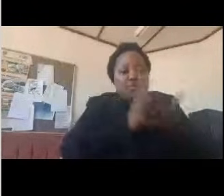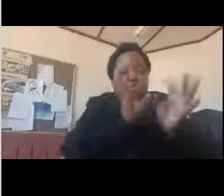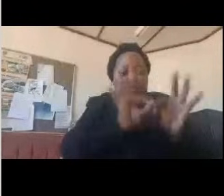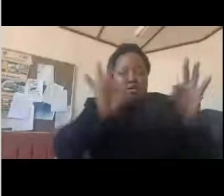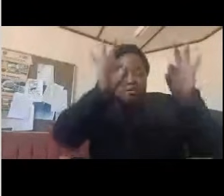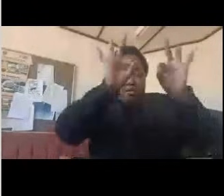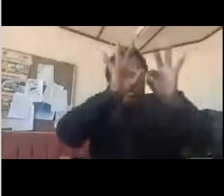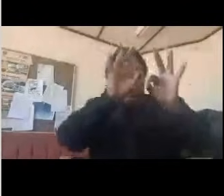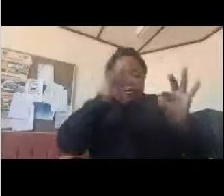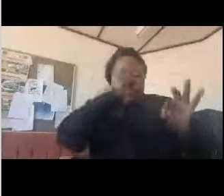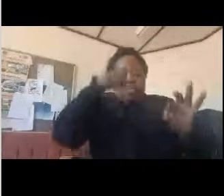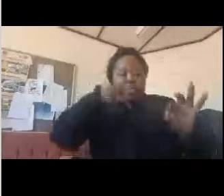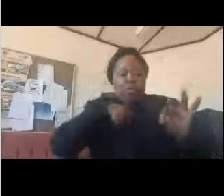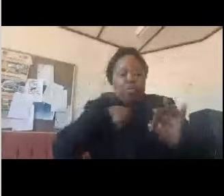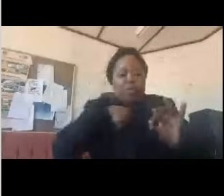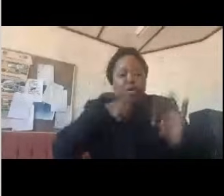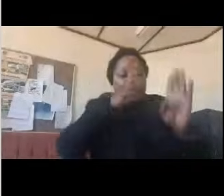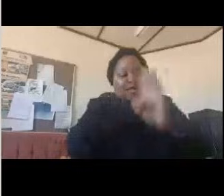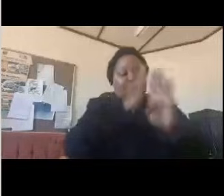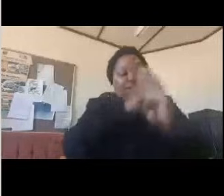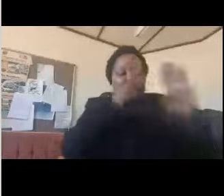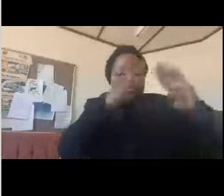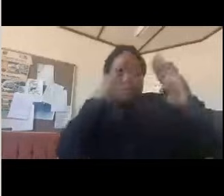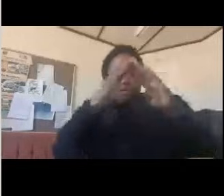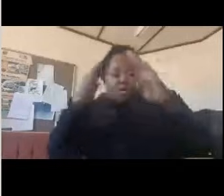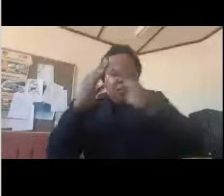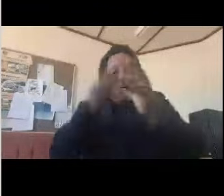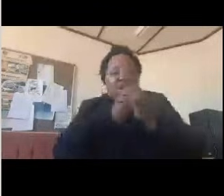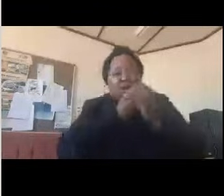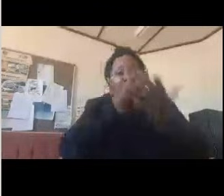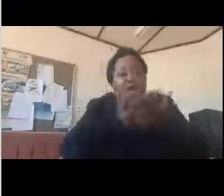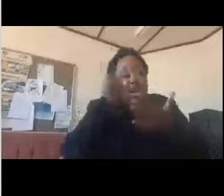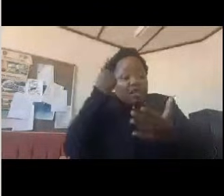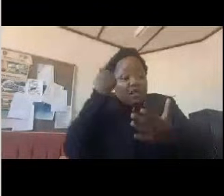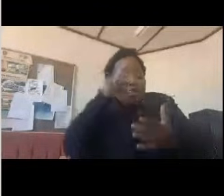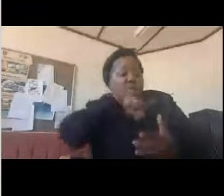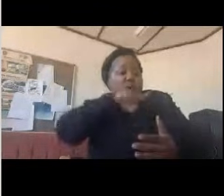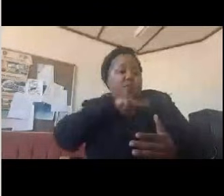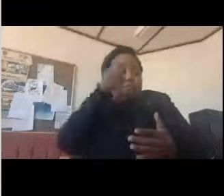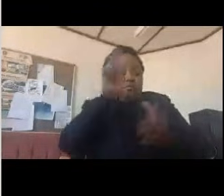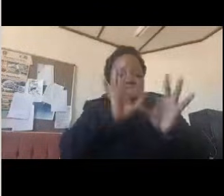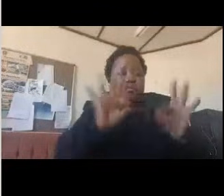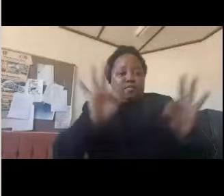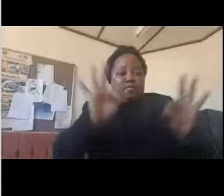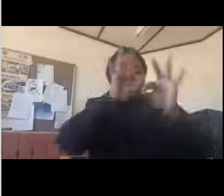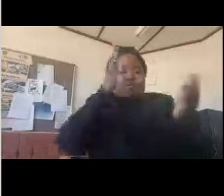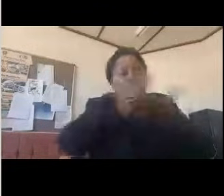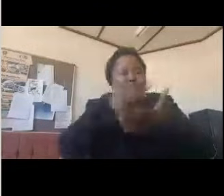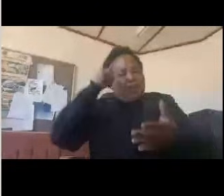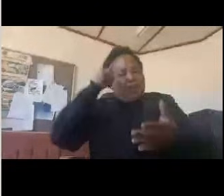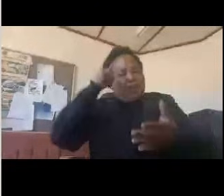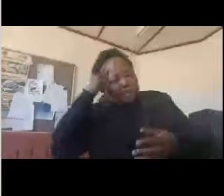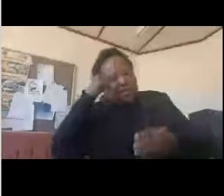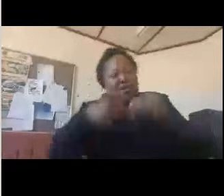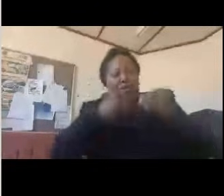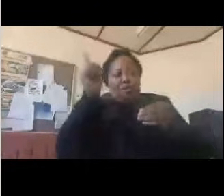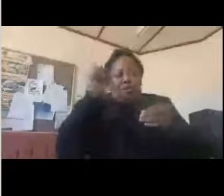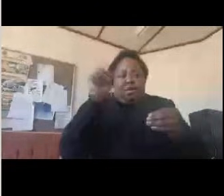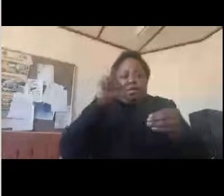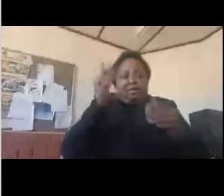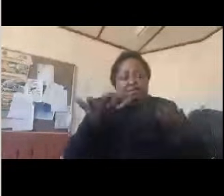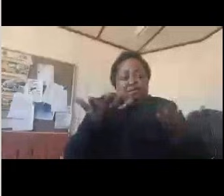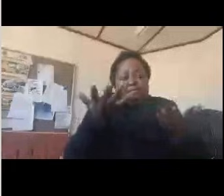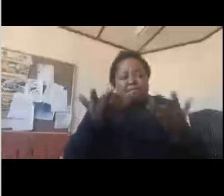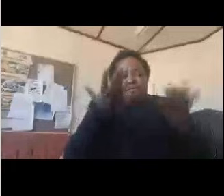to understand why that is important. Normally, let's try to imagine a wash facility or a